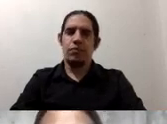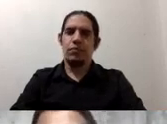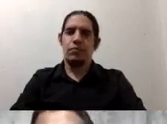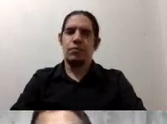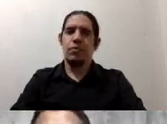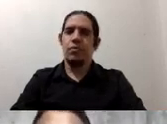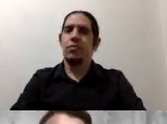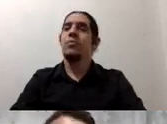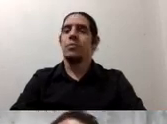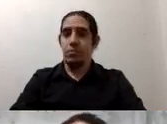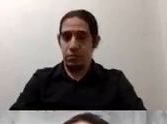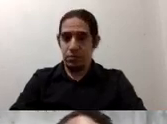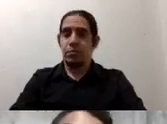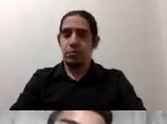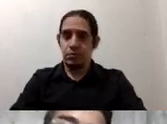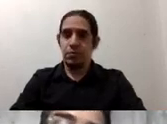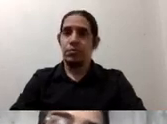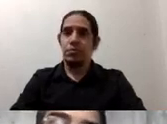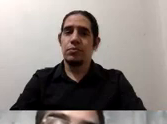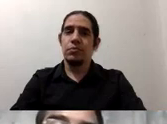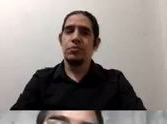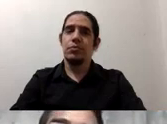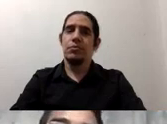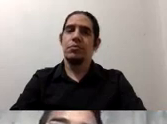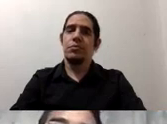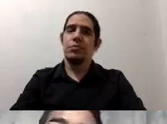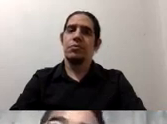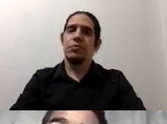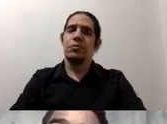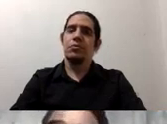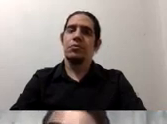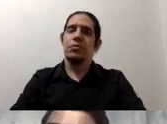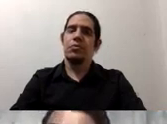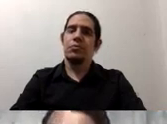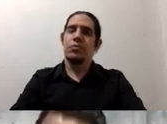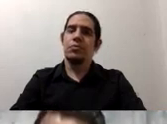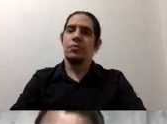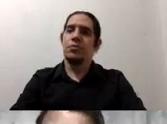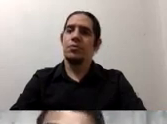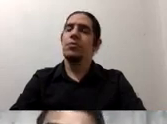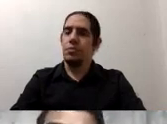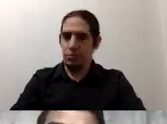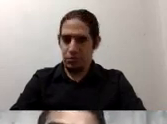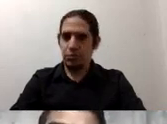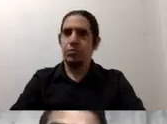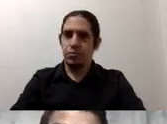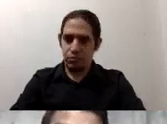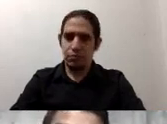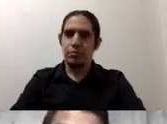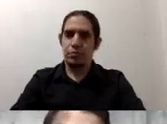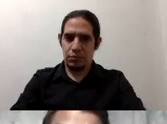3 similarities were found. Is that both the teachers and students had positive attitudes towards the use of non-standard